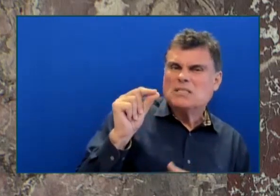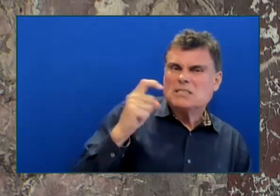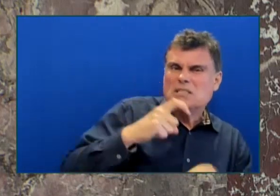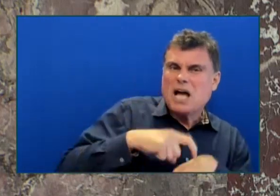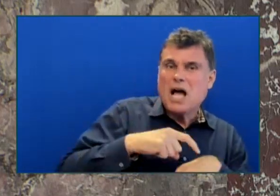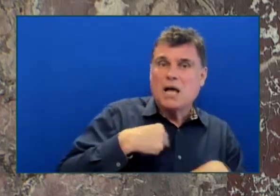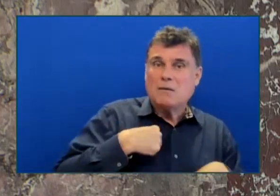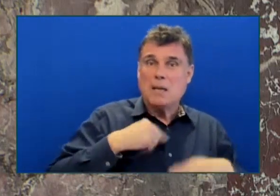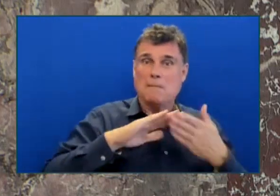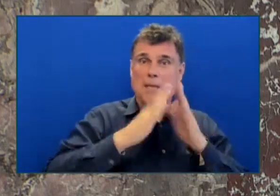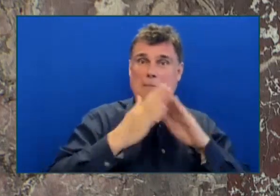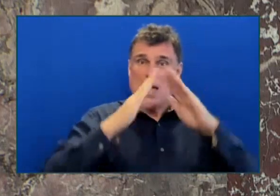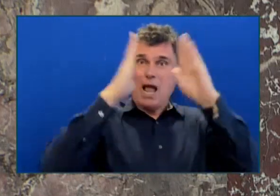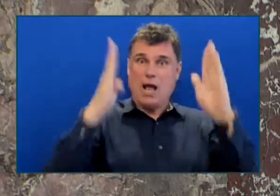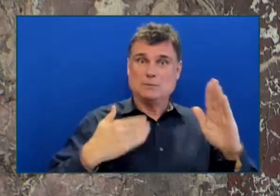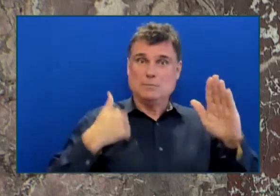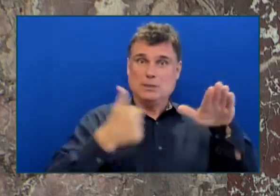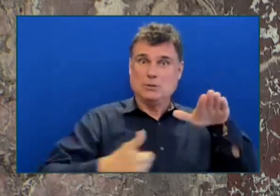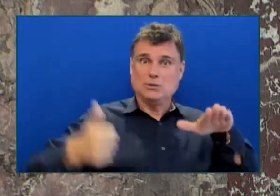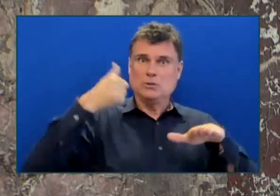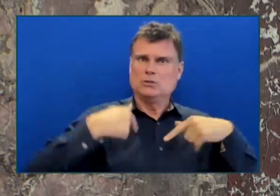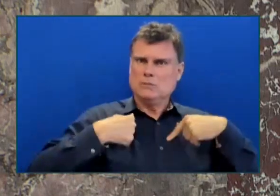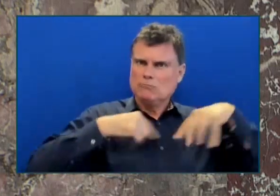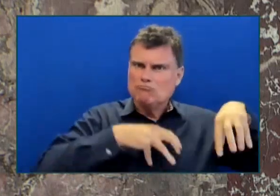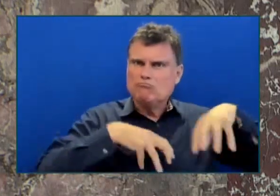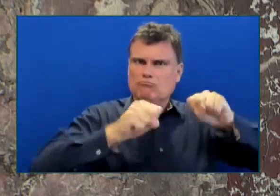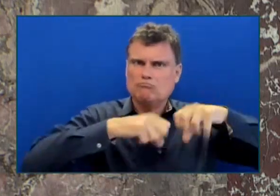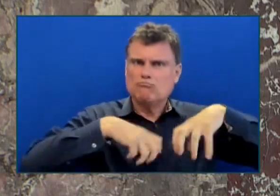I spoke to it in the House today. I'm happy to take questions from the members on that issue.